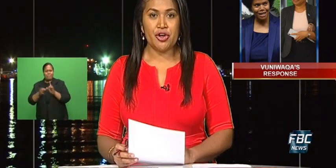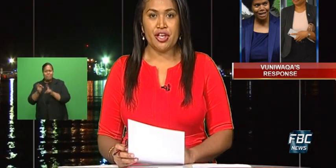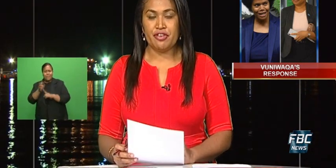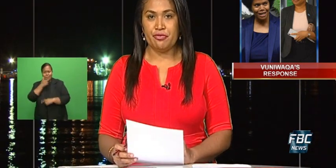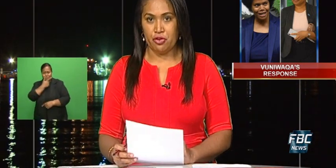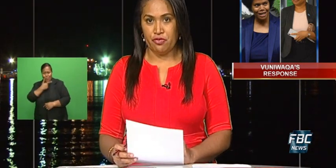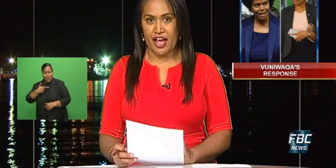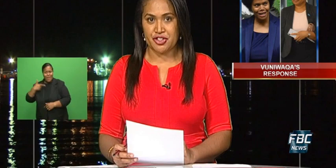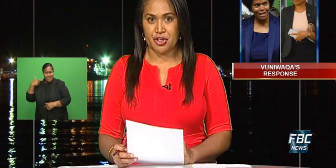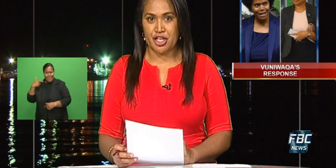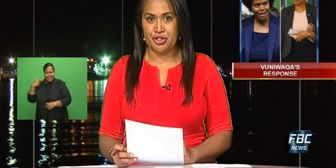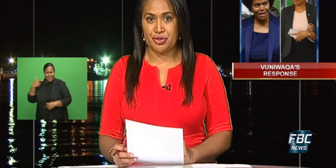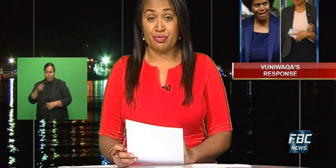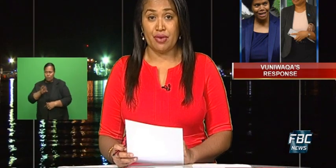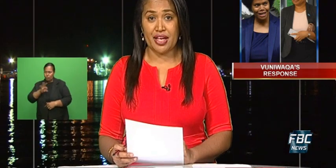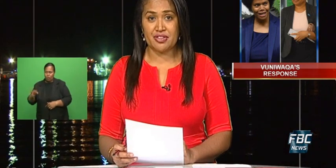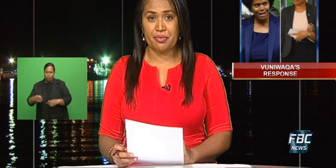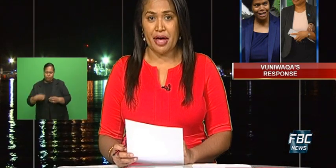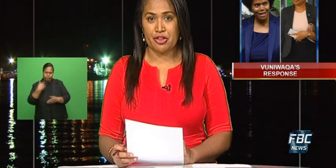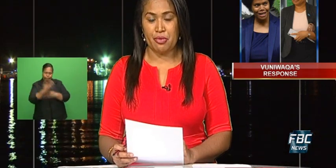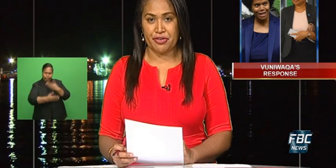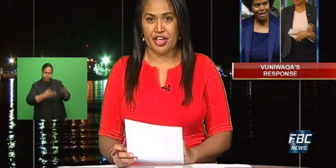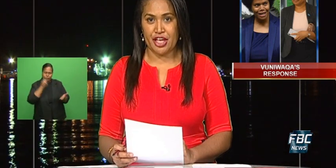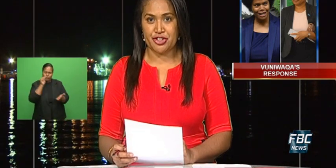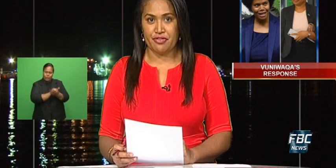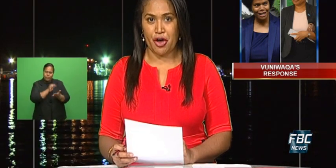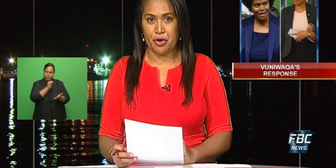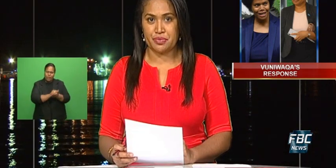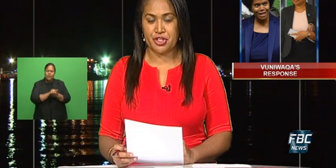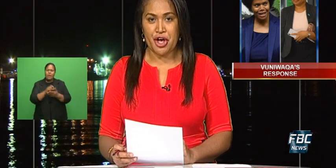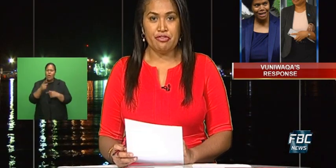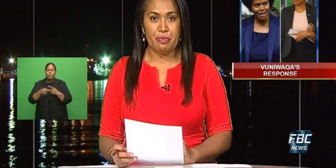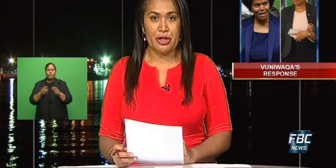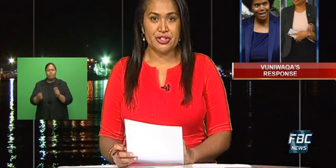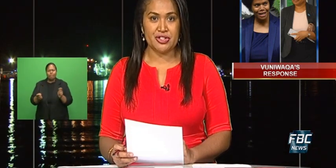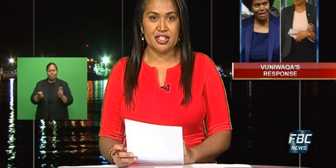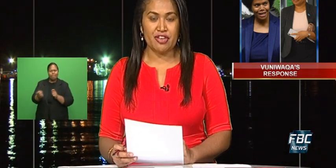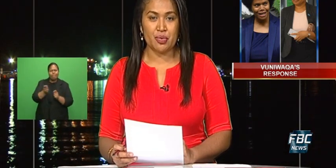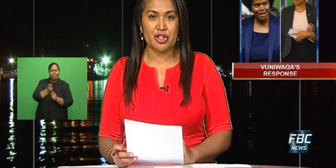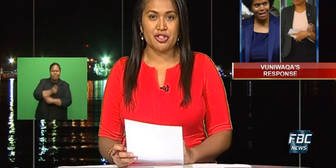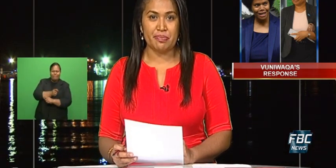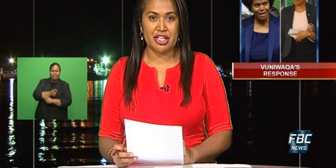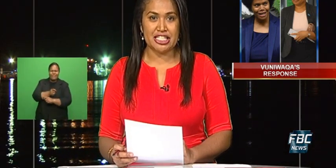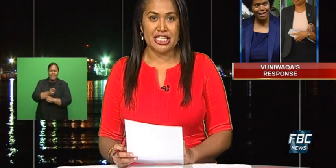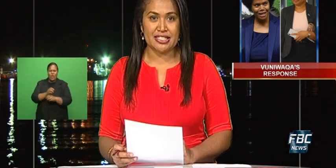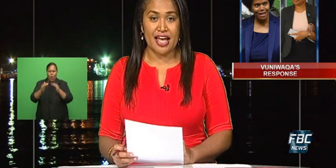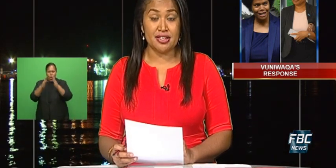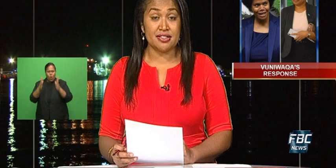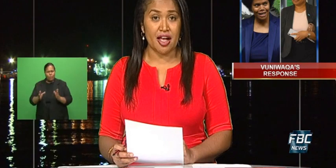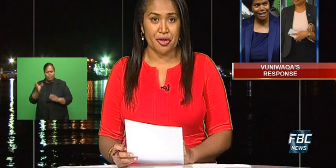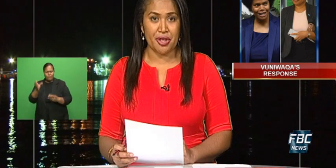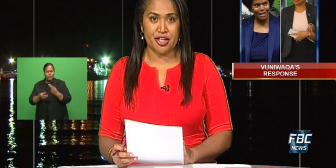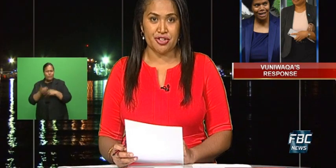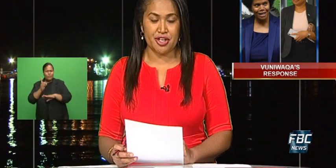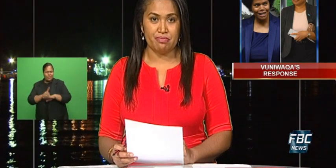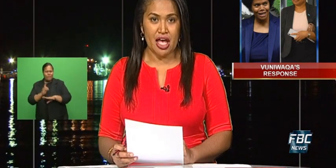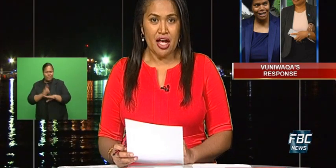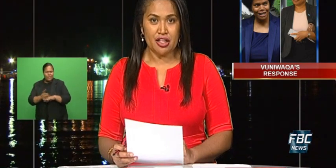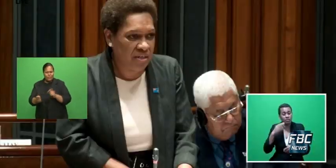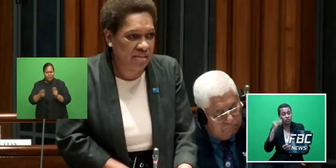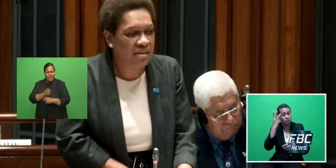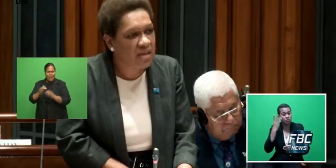for not giving full facts on issues raised about the modification of homes for persons living with disabilities and its